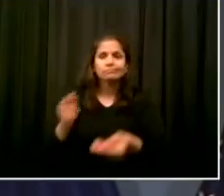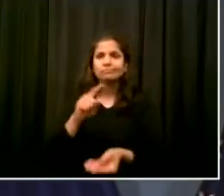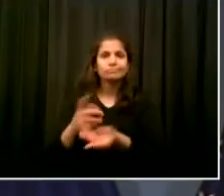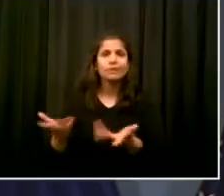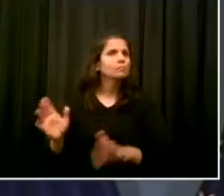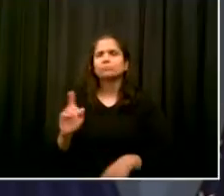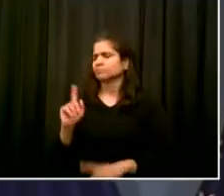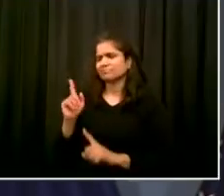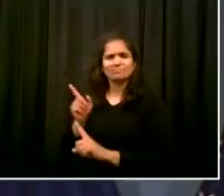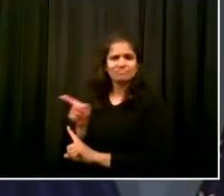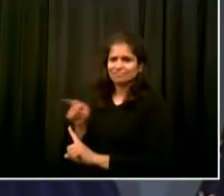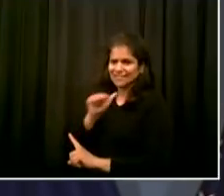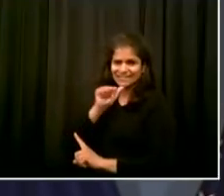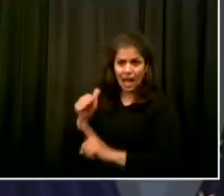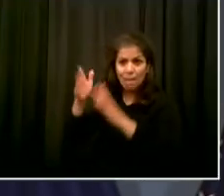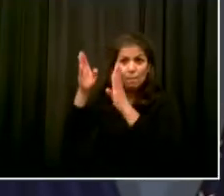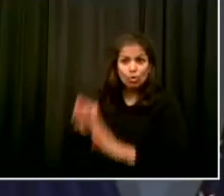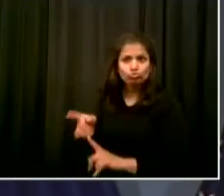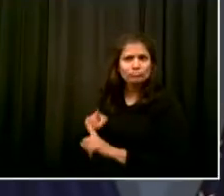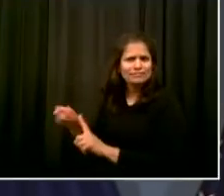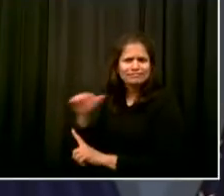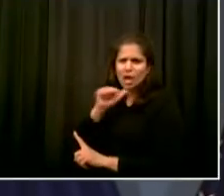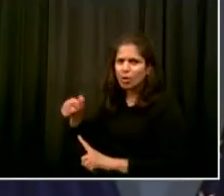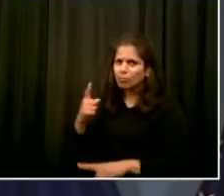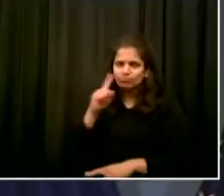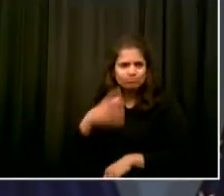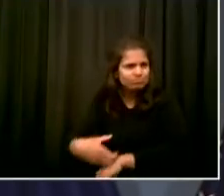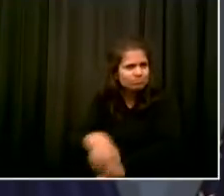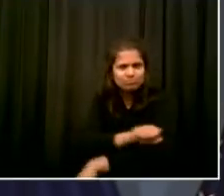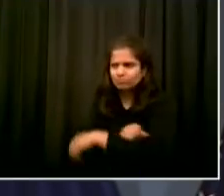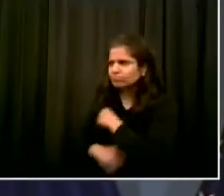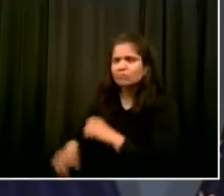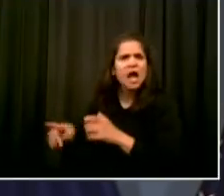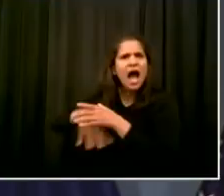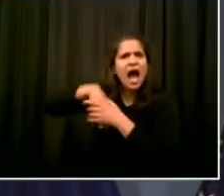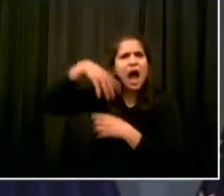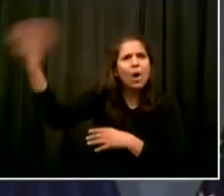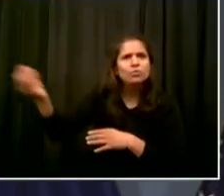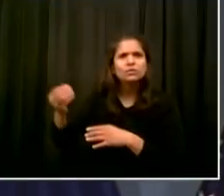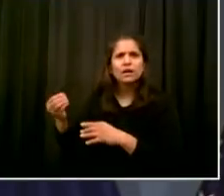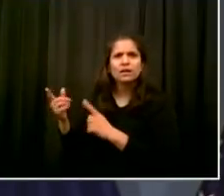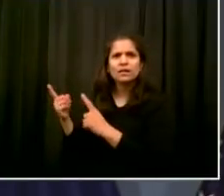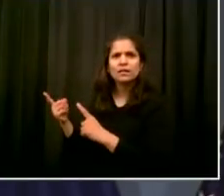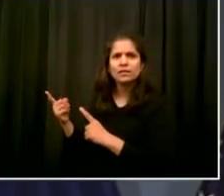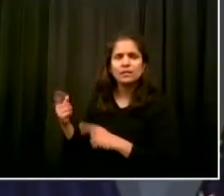where there's even the potential of gun violence, and diffusing it with mind, body, spirit.